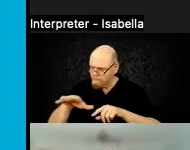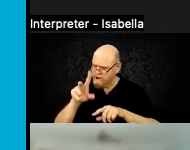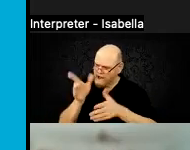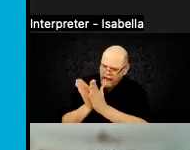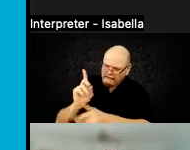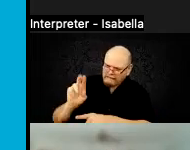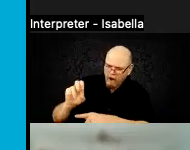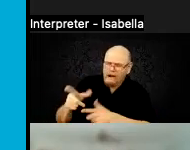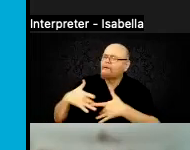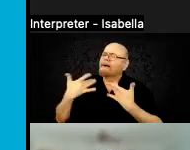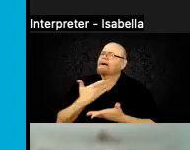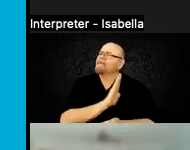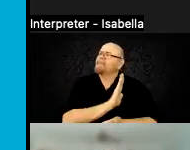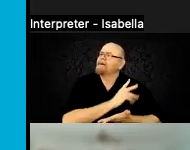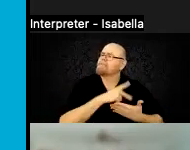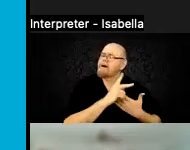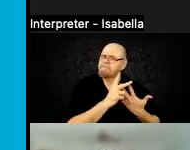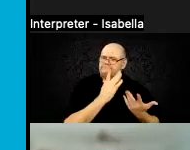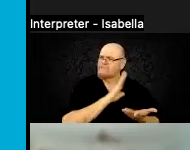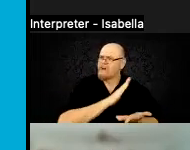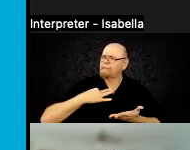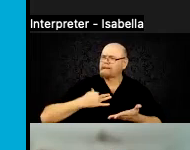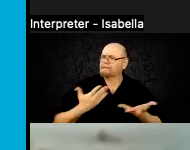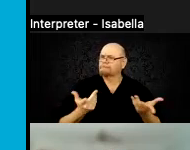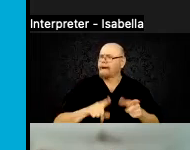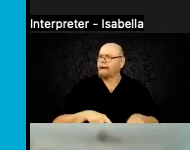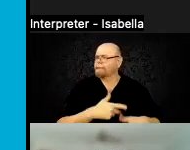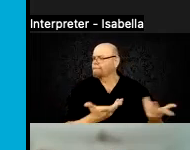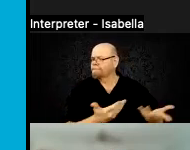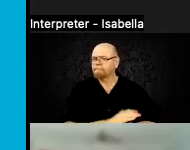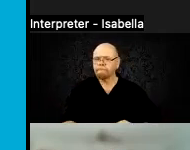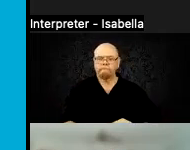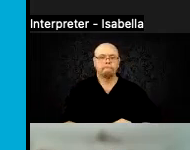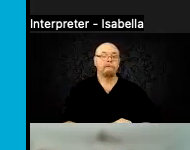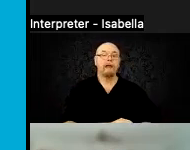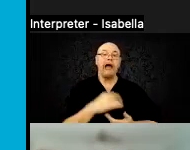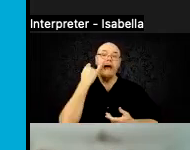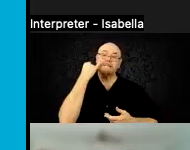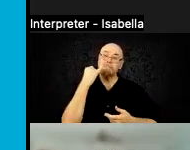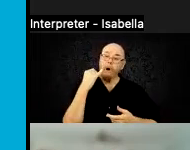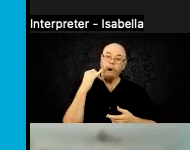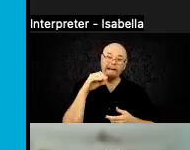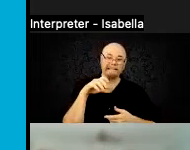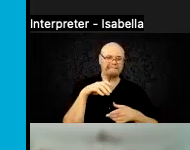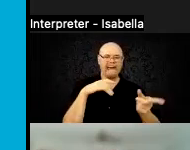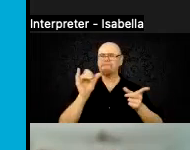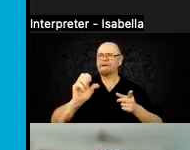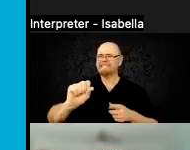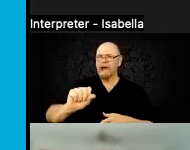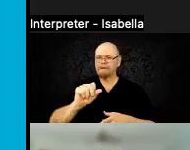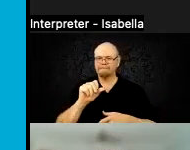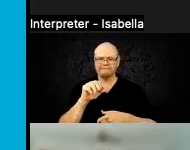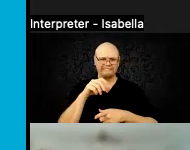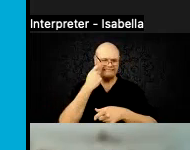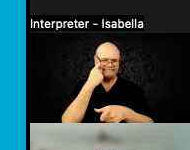And just a few more examples. So like Sarah mentioned, and if you're not found eligible for DRS services and you think that you should